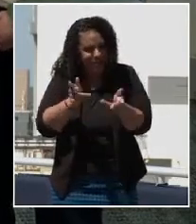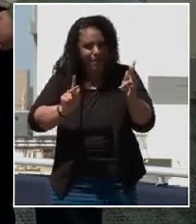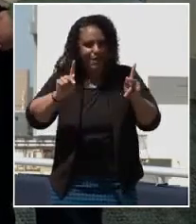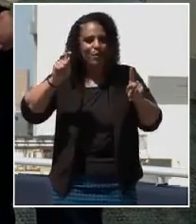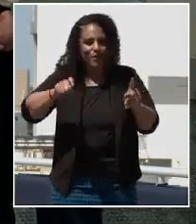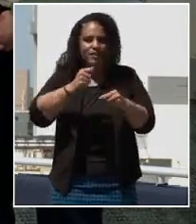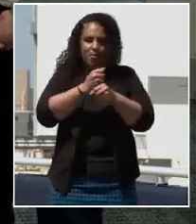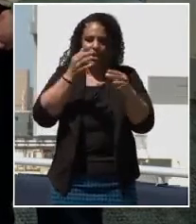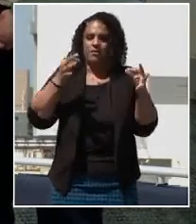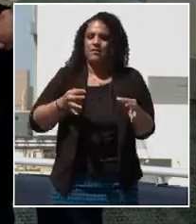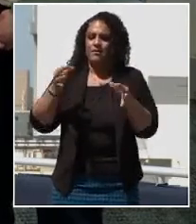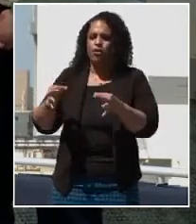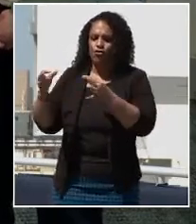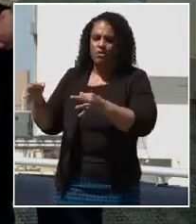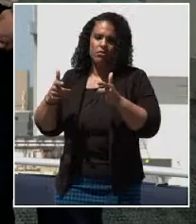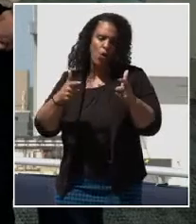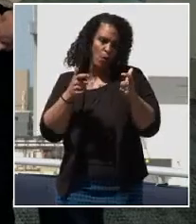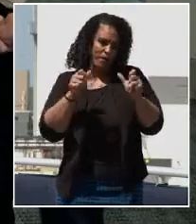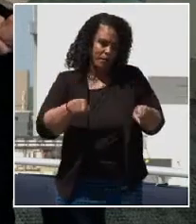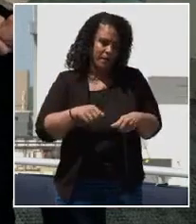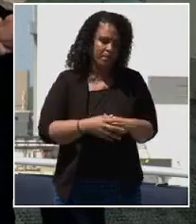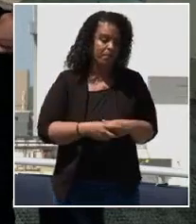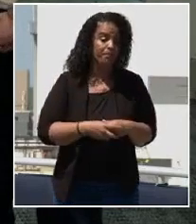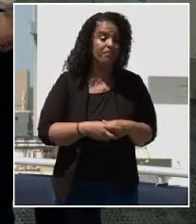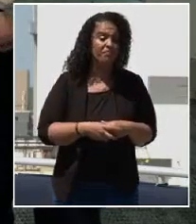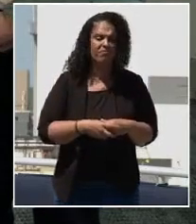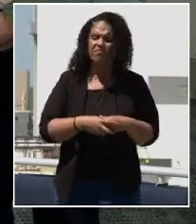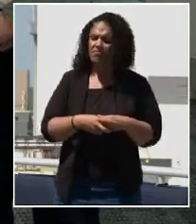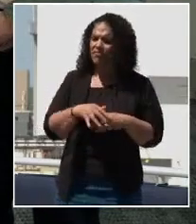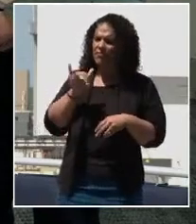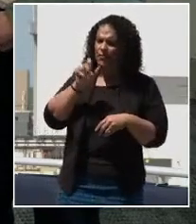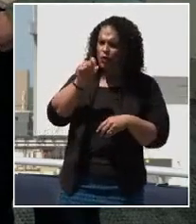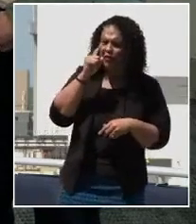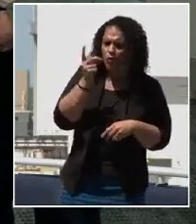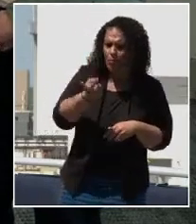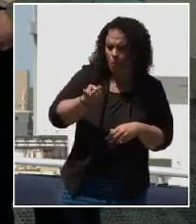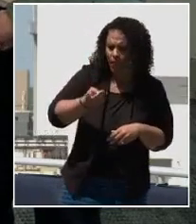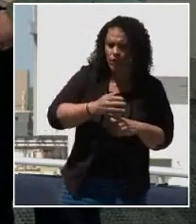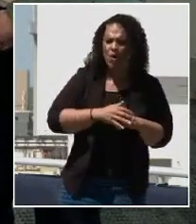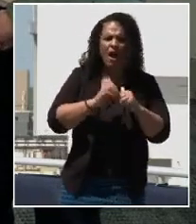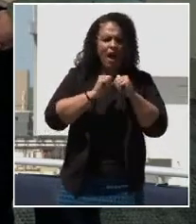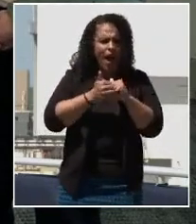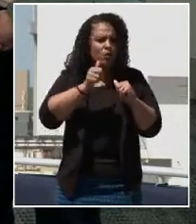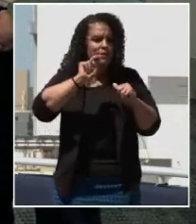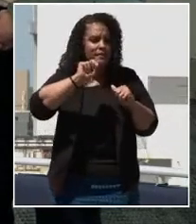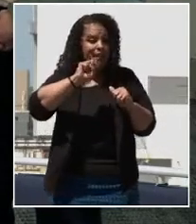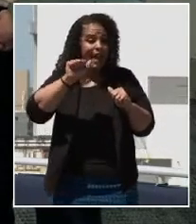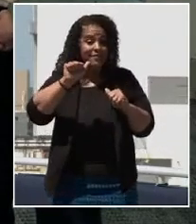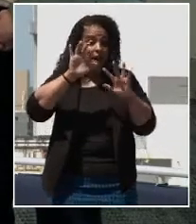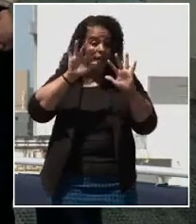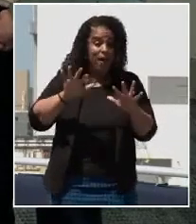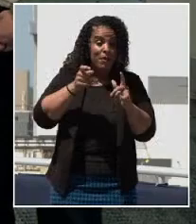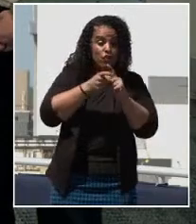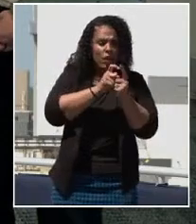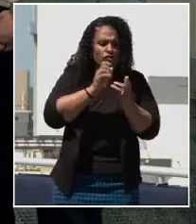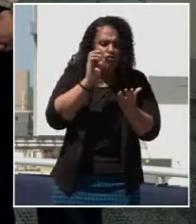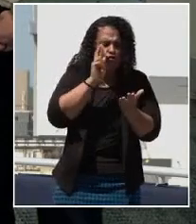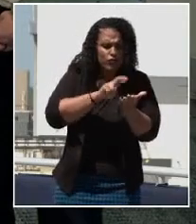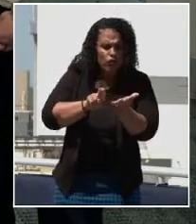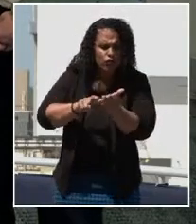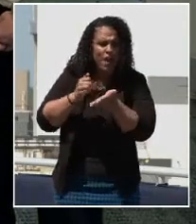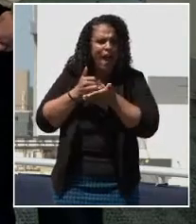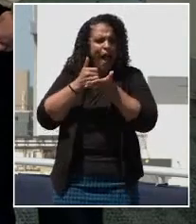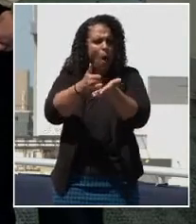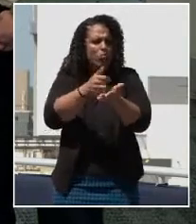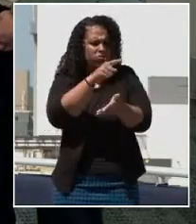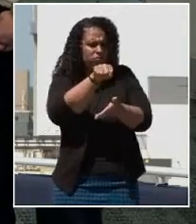people need to make decisions as quickly as we can and this is a question to both of you how does NASA's climate change research help the